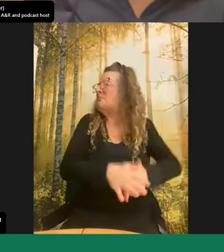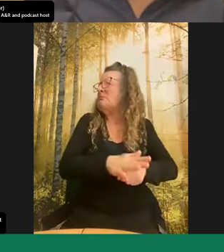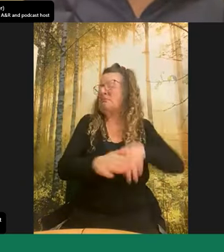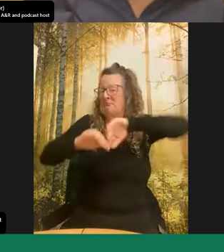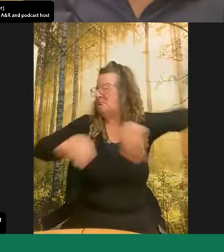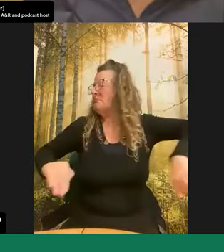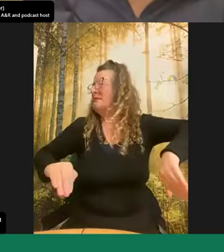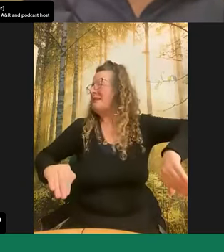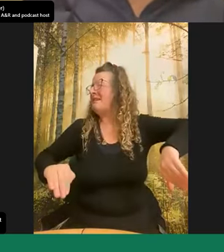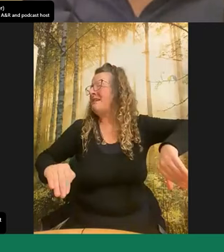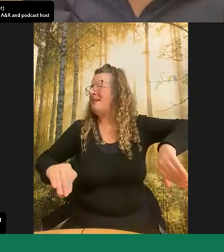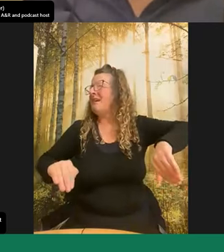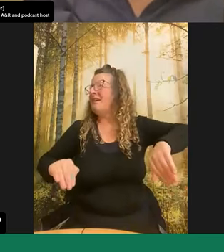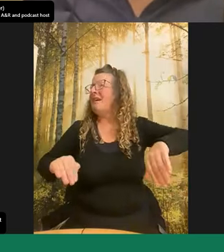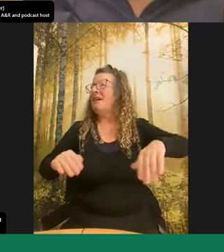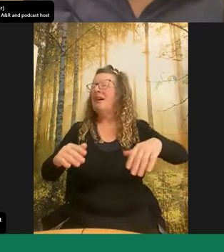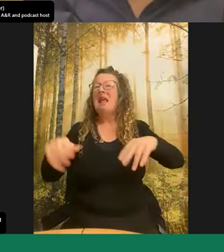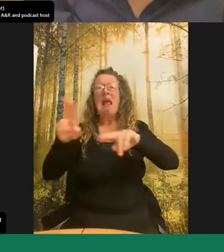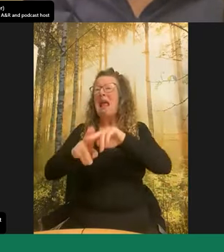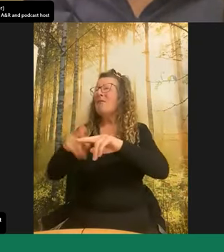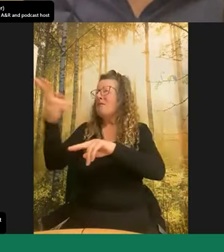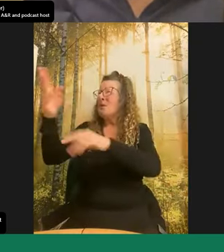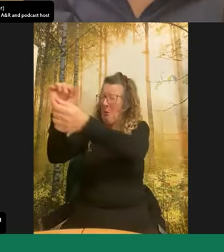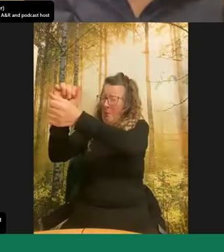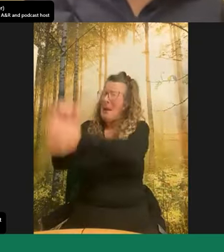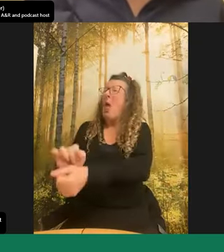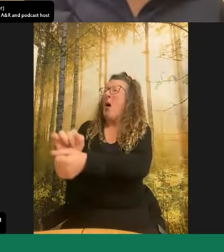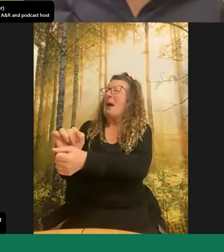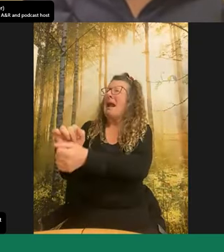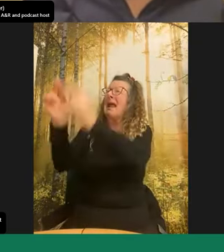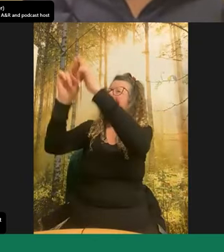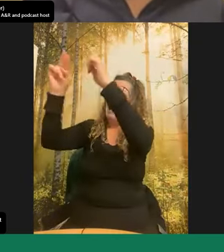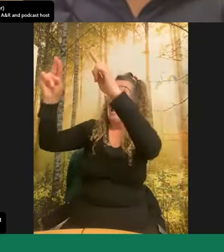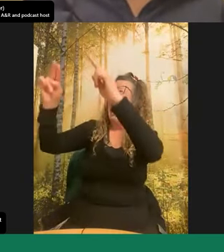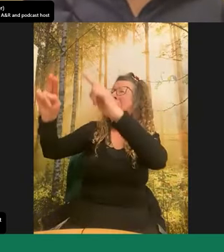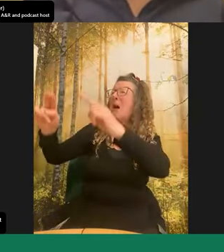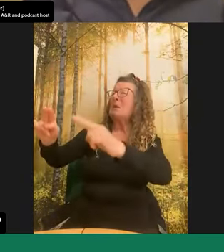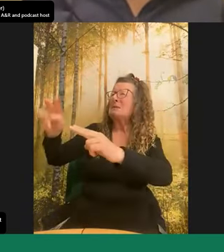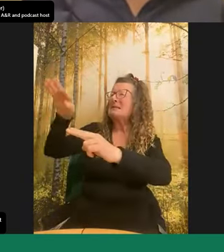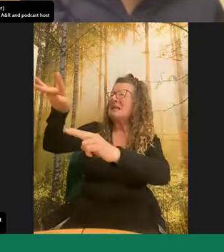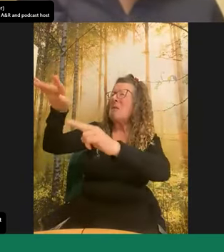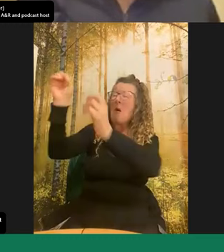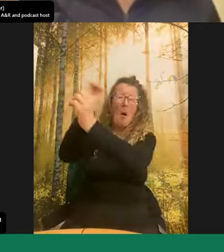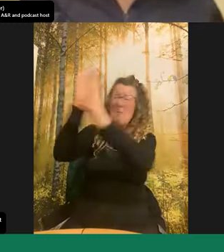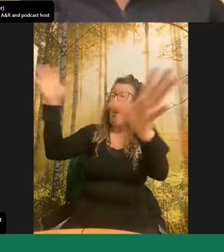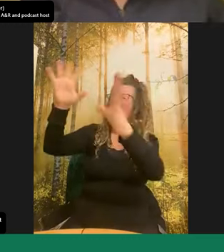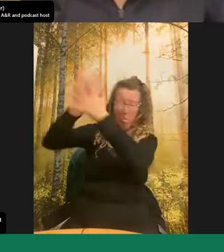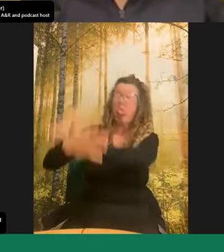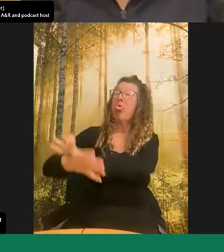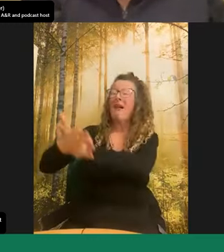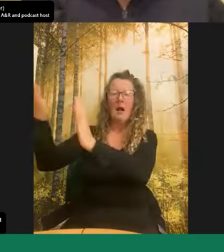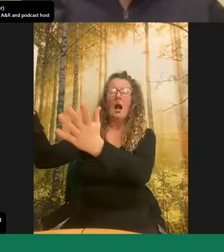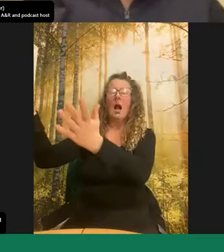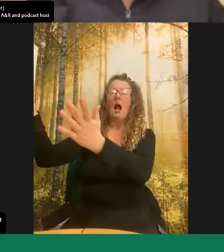if the place we could belong is a bombed out house in some war torn area, I mean, it just seems to me to